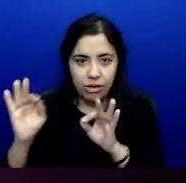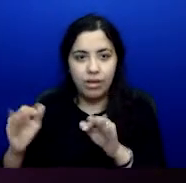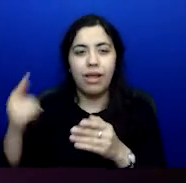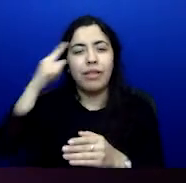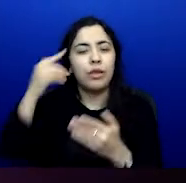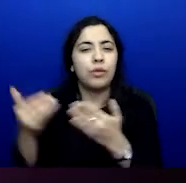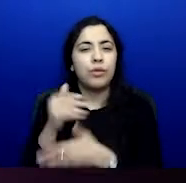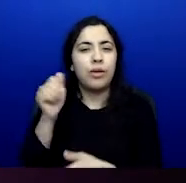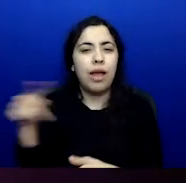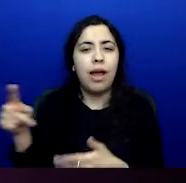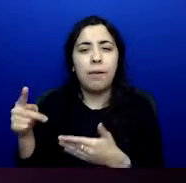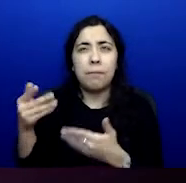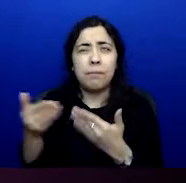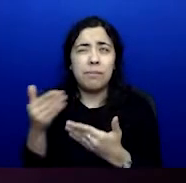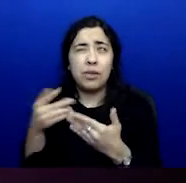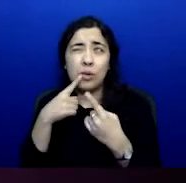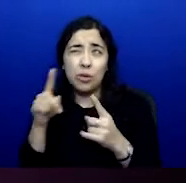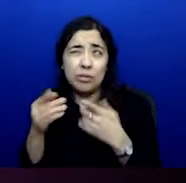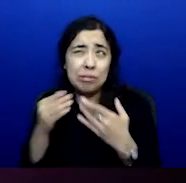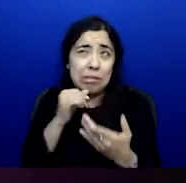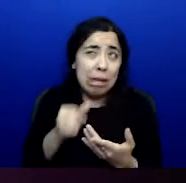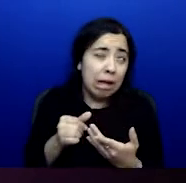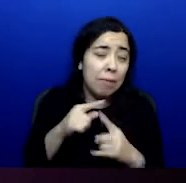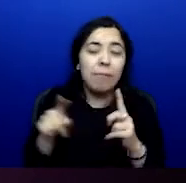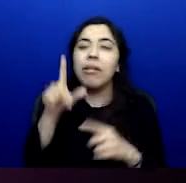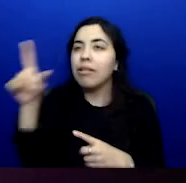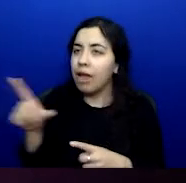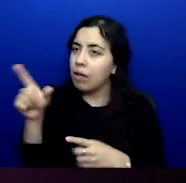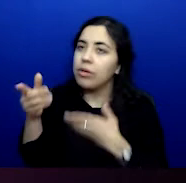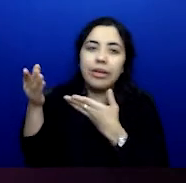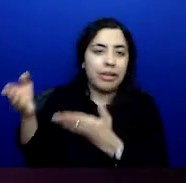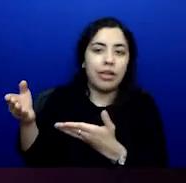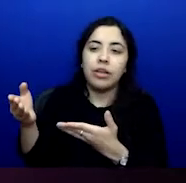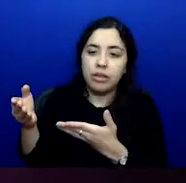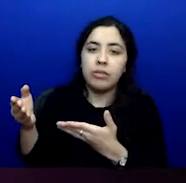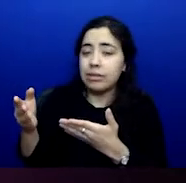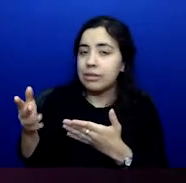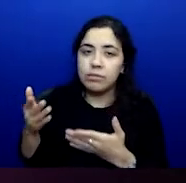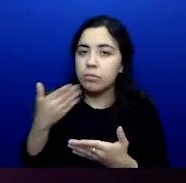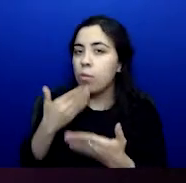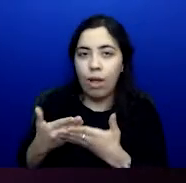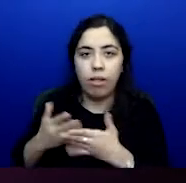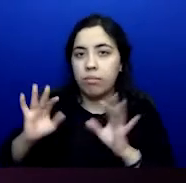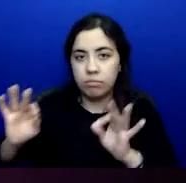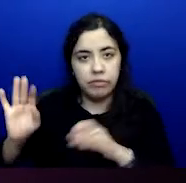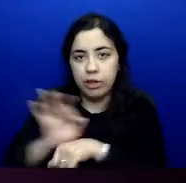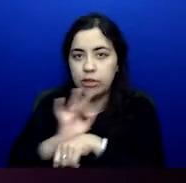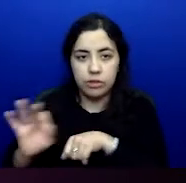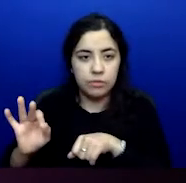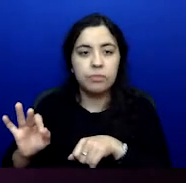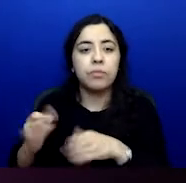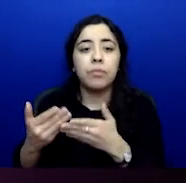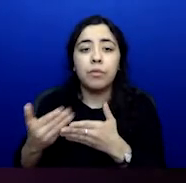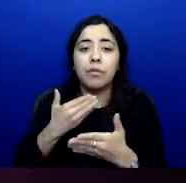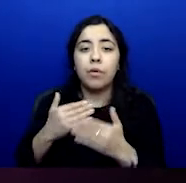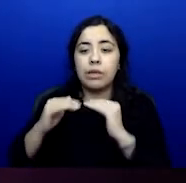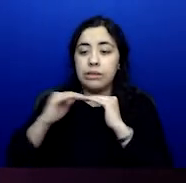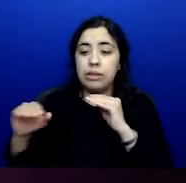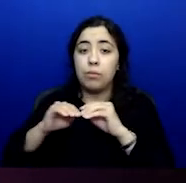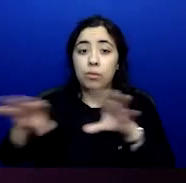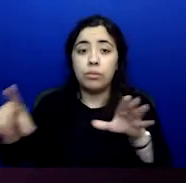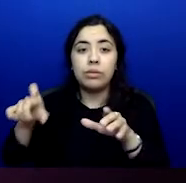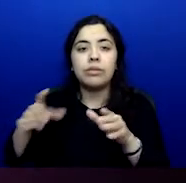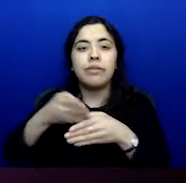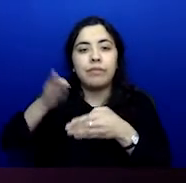app generation may or may not work, but like the library is actually quite well. Before the stable release, we need to finish